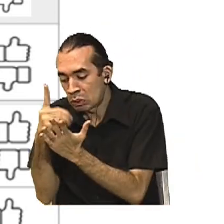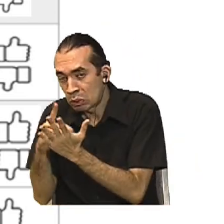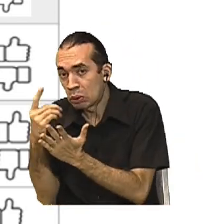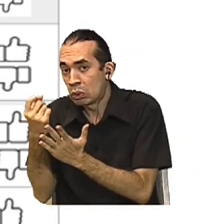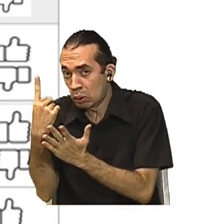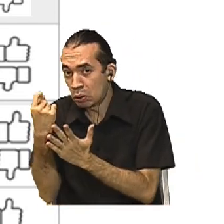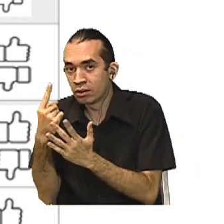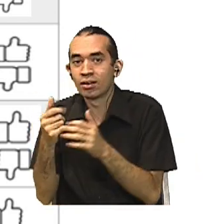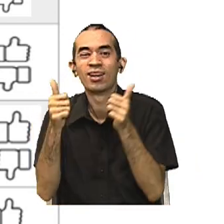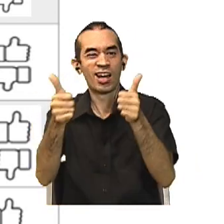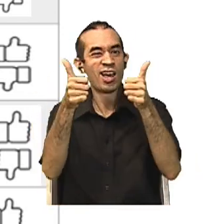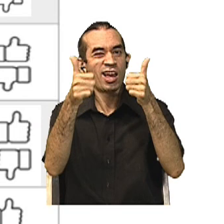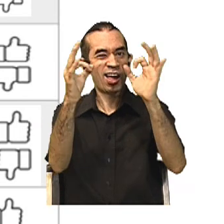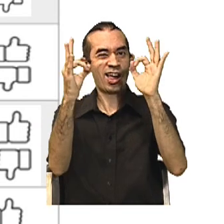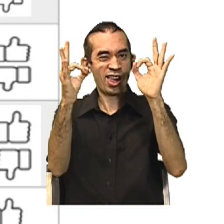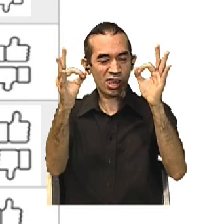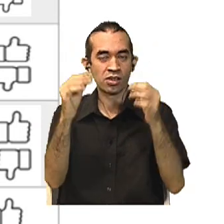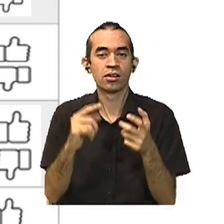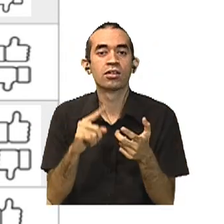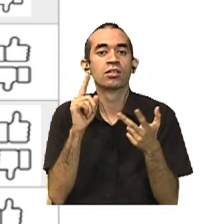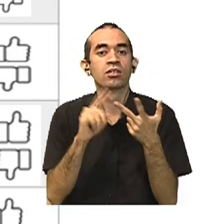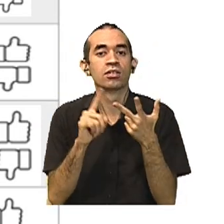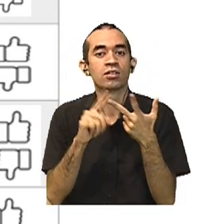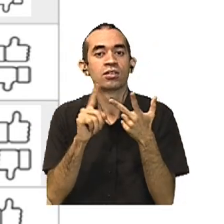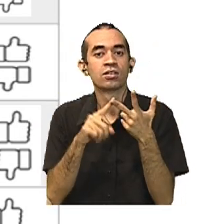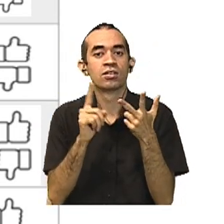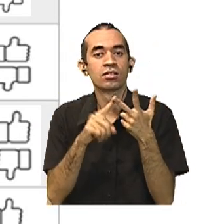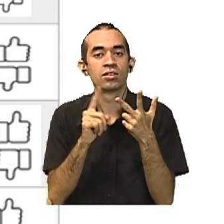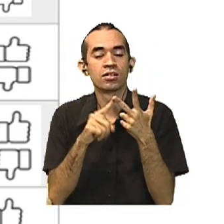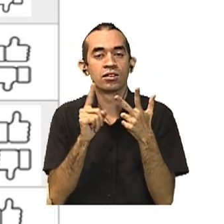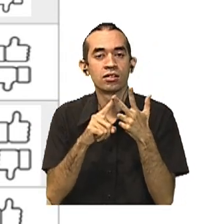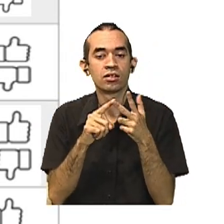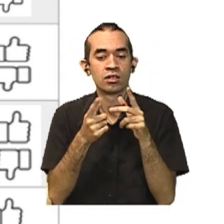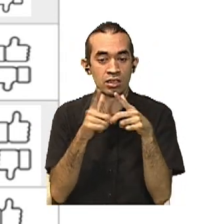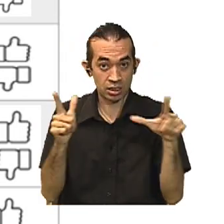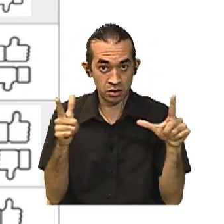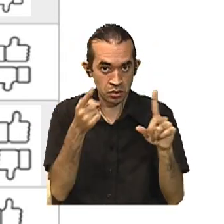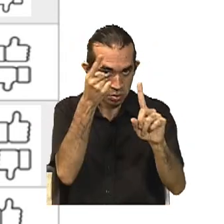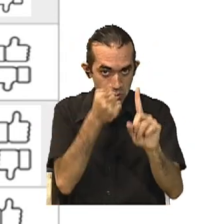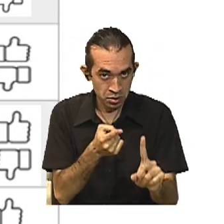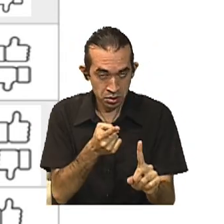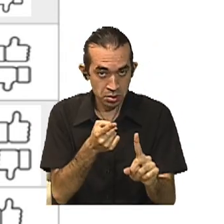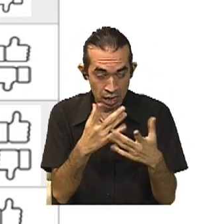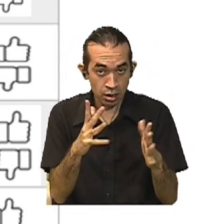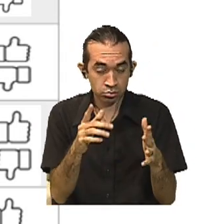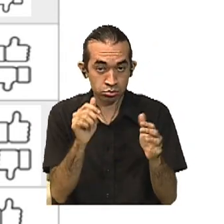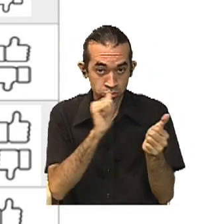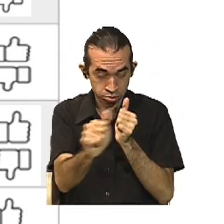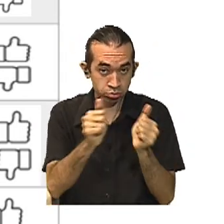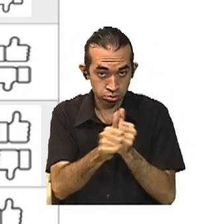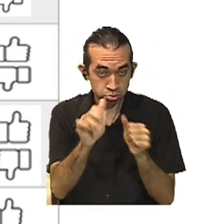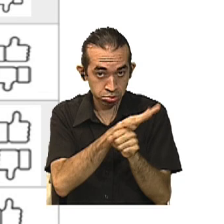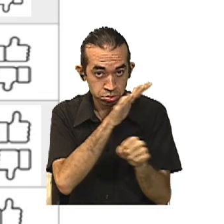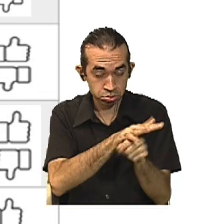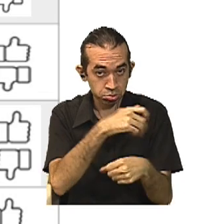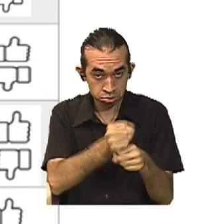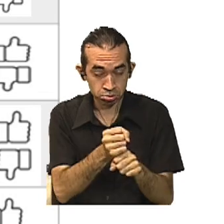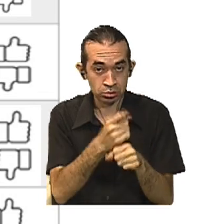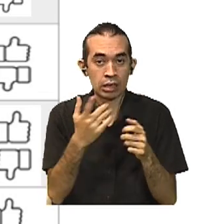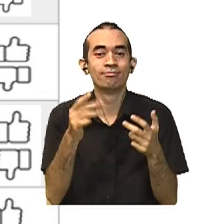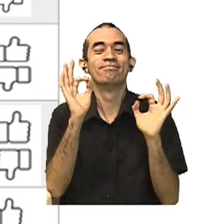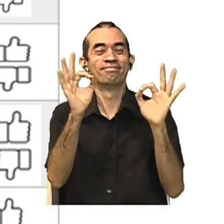Yes, exactly. Very good. Did you finish the linguistics task proposed? Yes, you